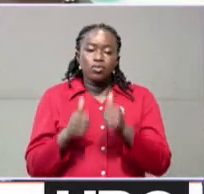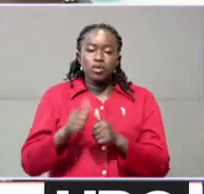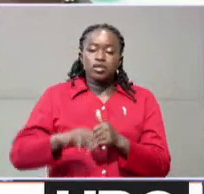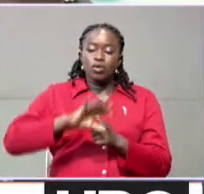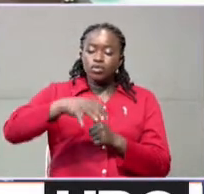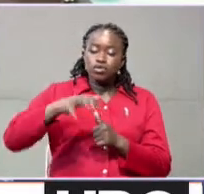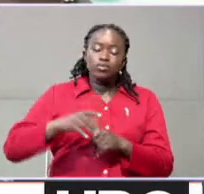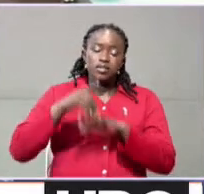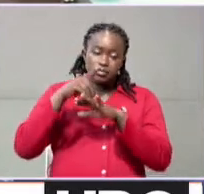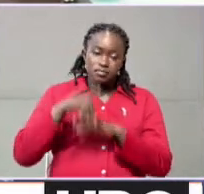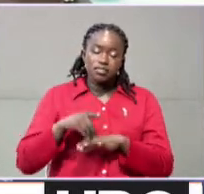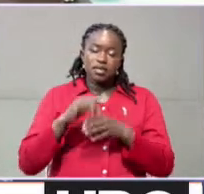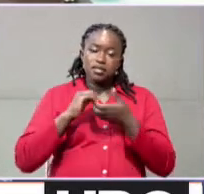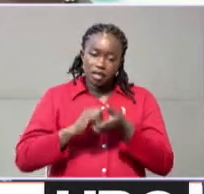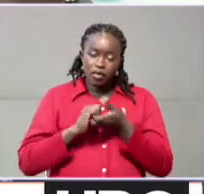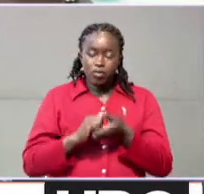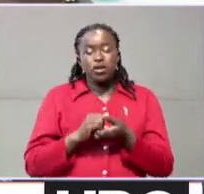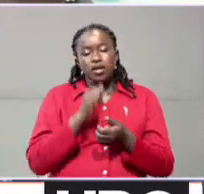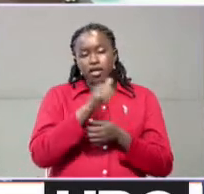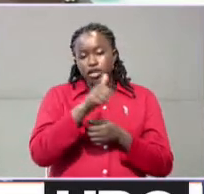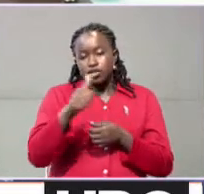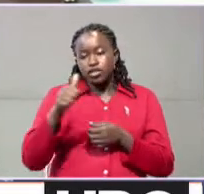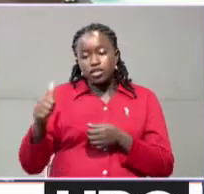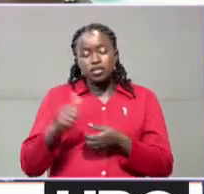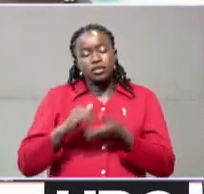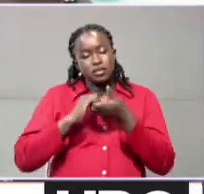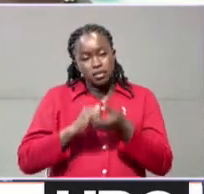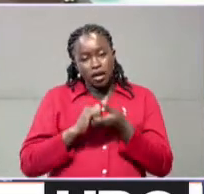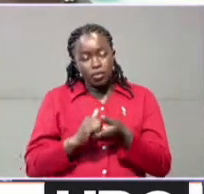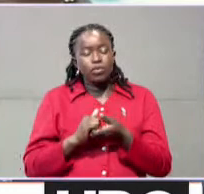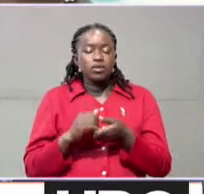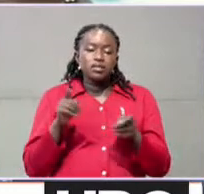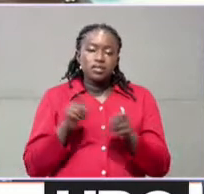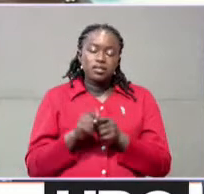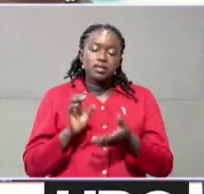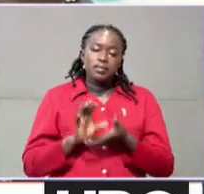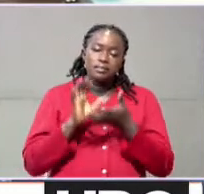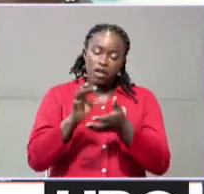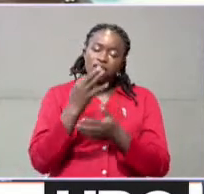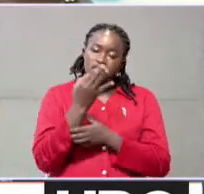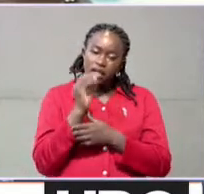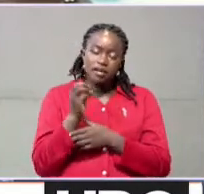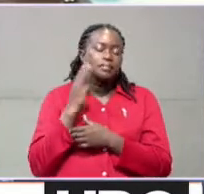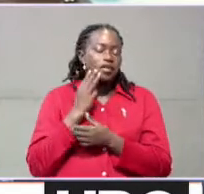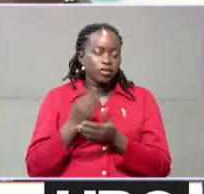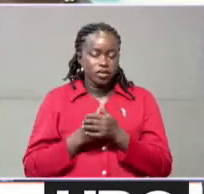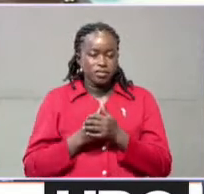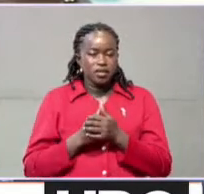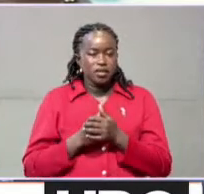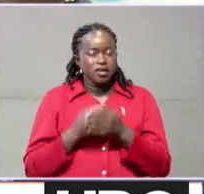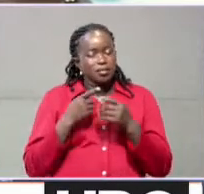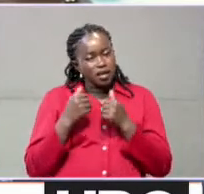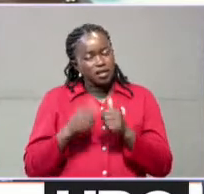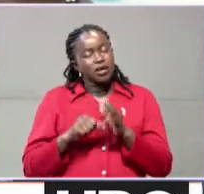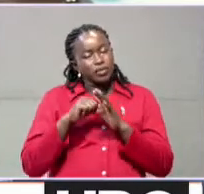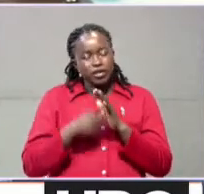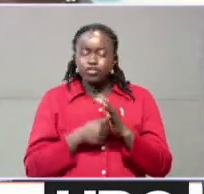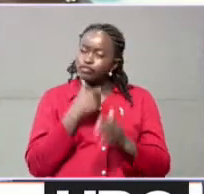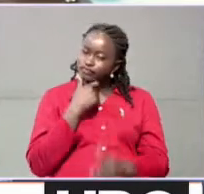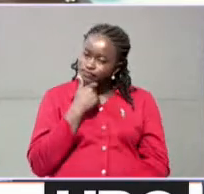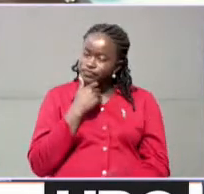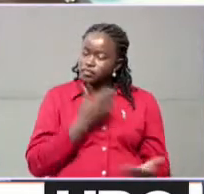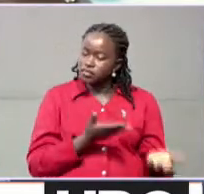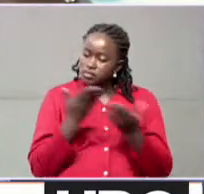circles each of these consulting circles was allocated stealing 30 million concern is raised on the fact